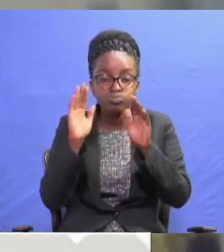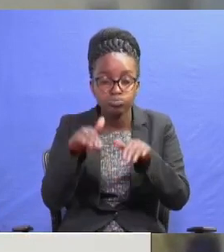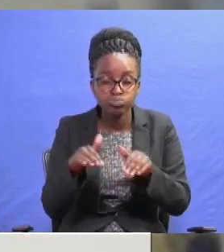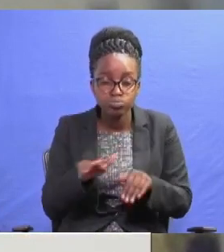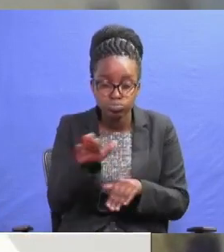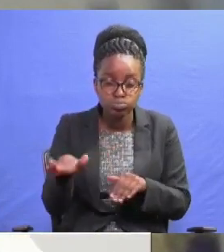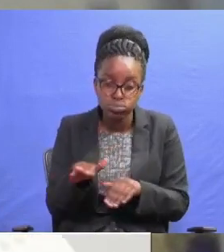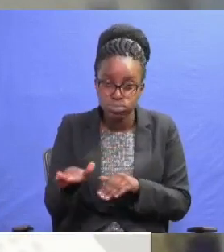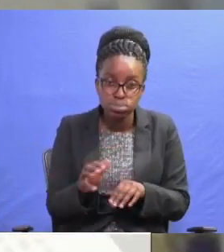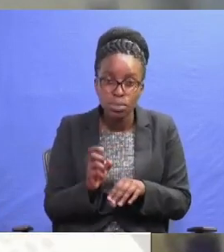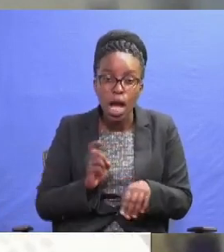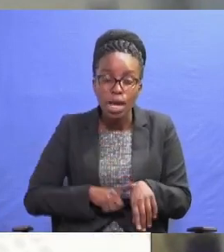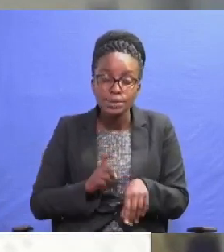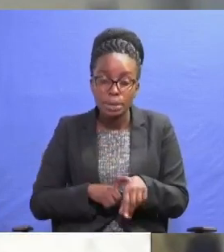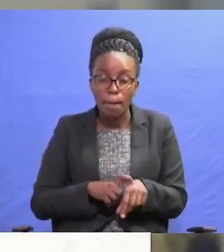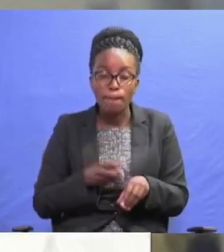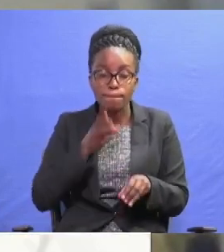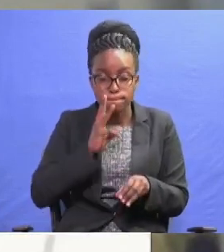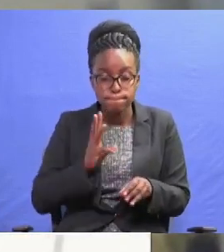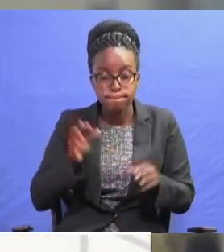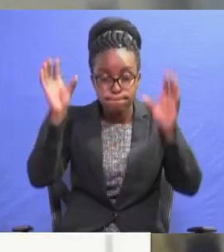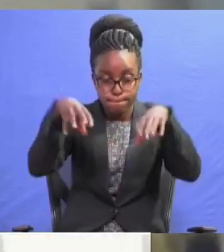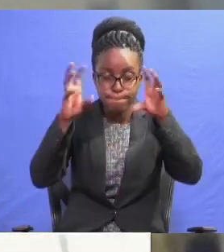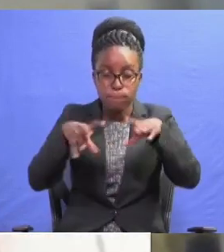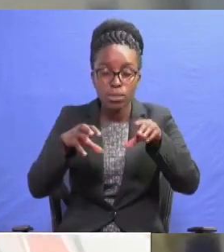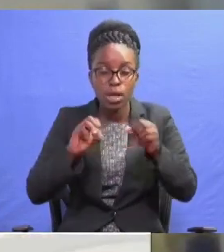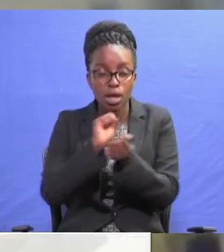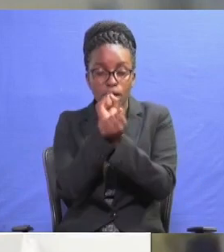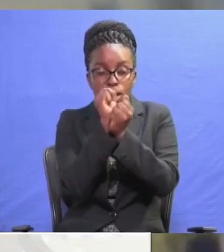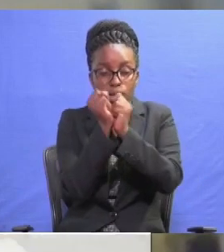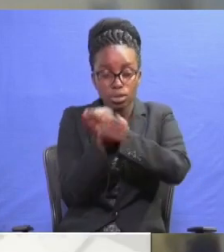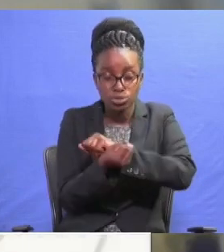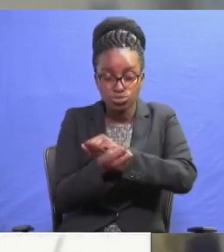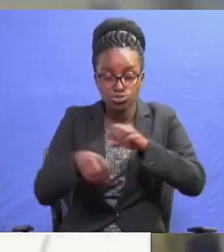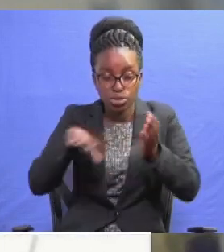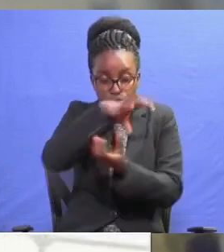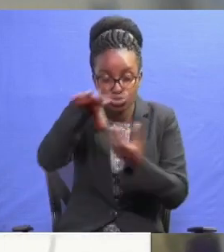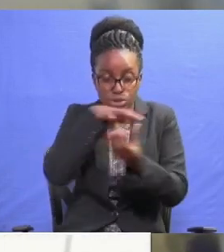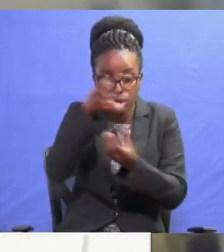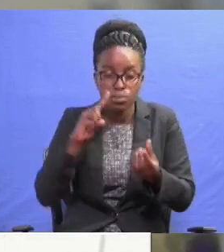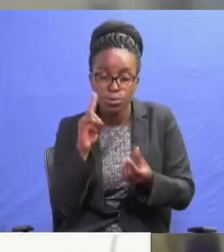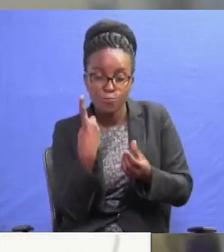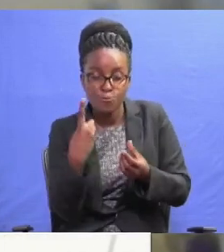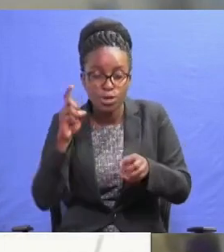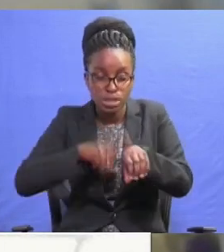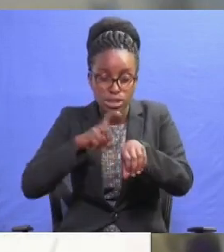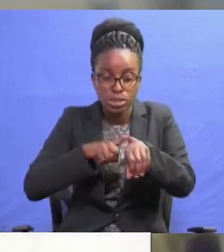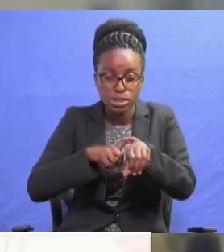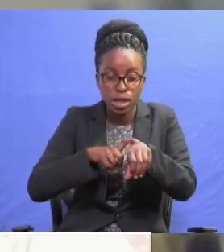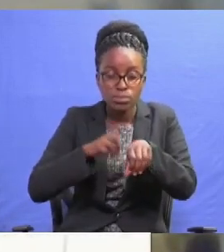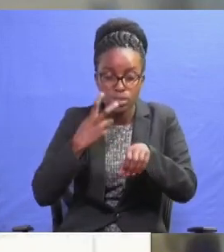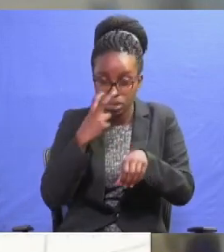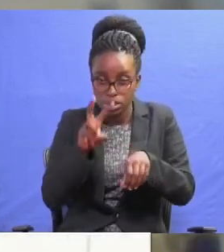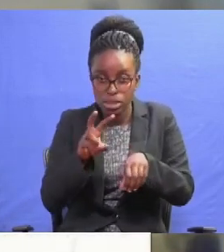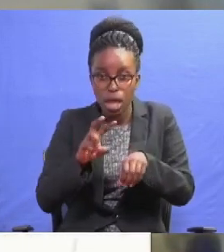this incident of enhanced rainfall because of climate change is not the first time, it's not the last time we are going to experience it. We are going